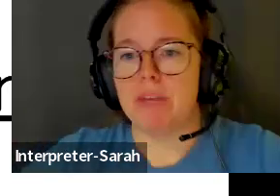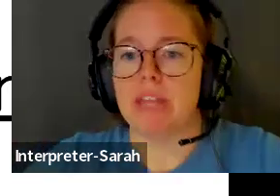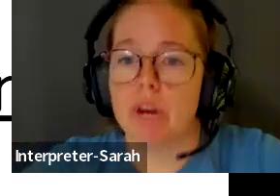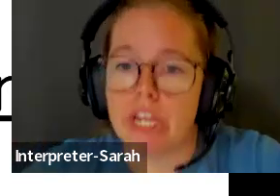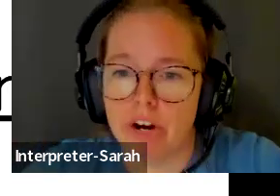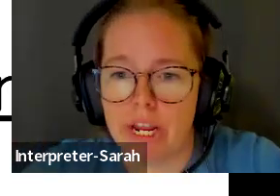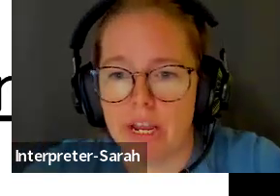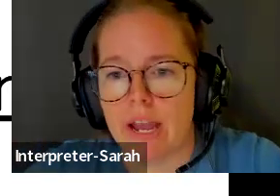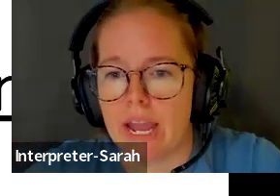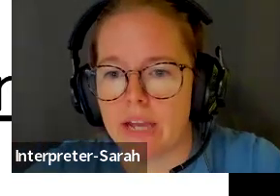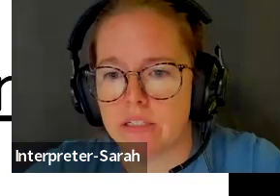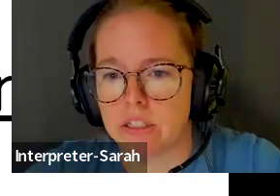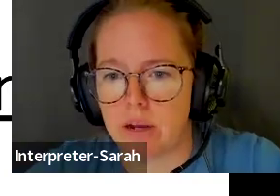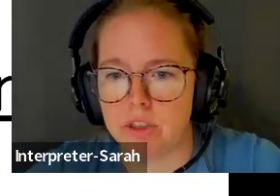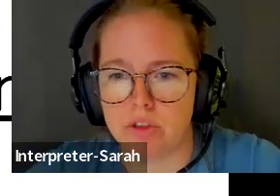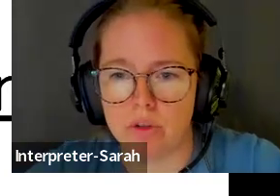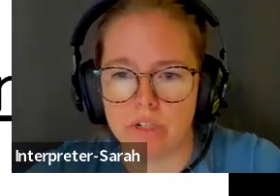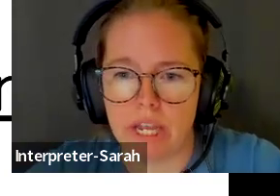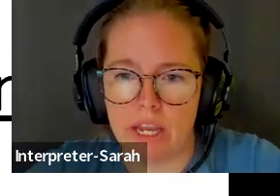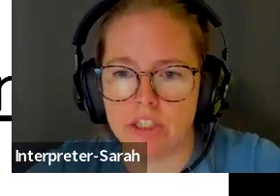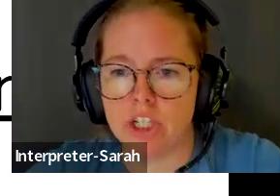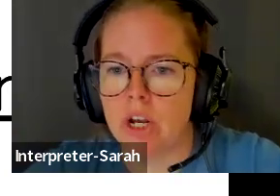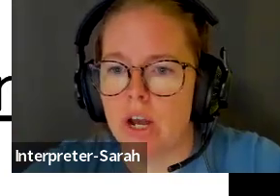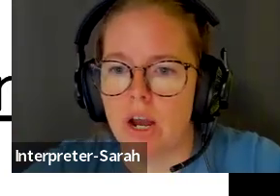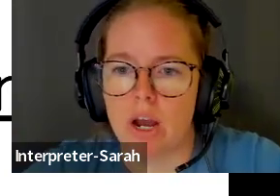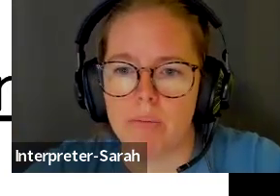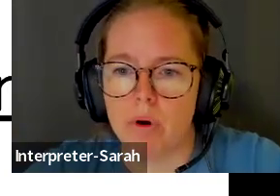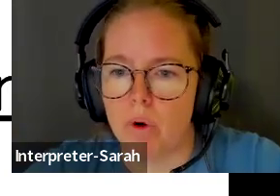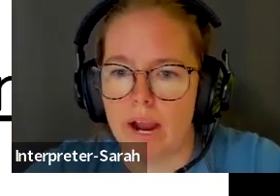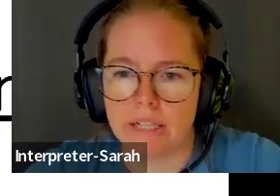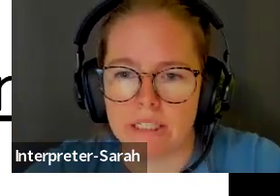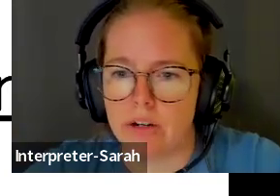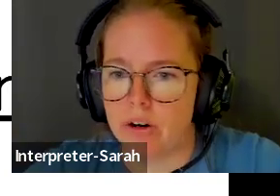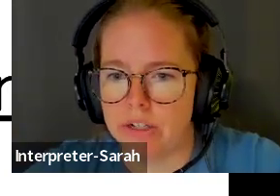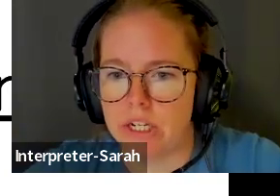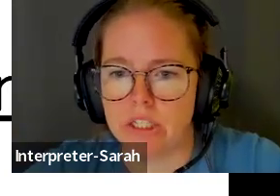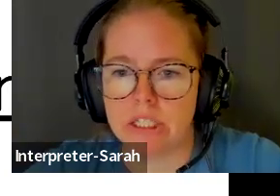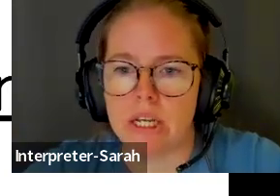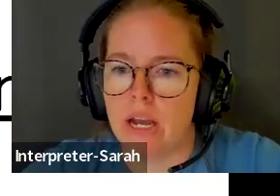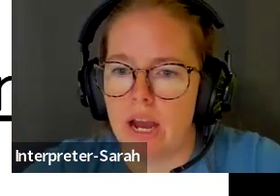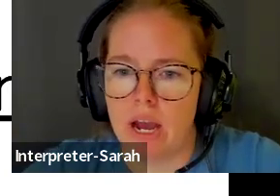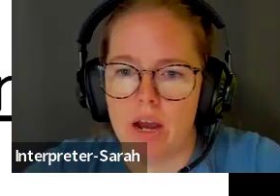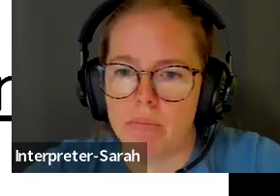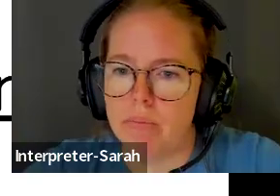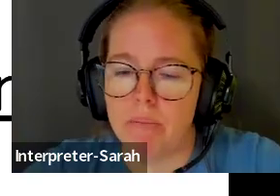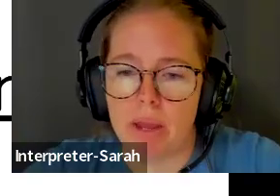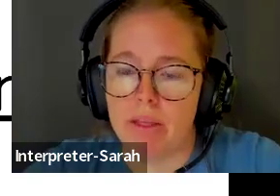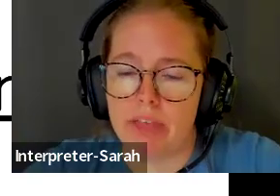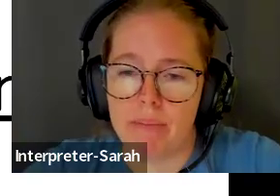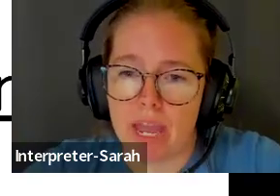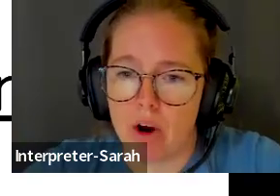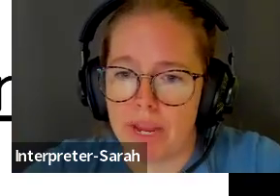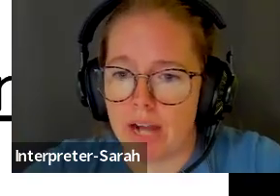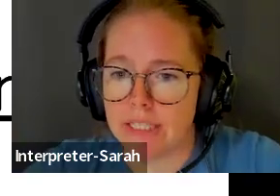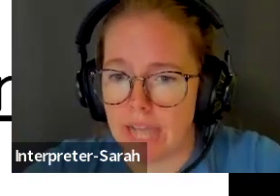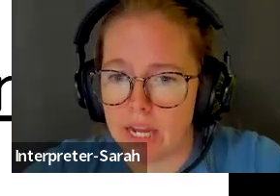hearing, or maybe they're hearing and due to old age or accident or illness,